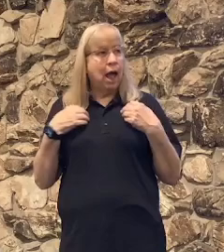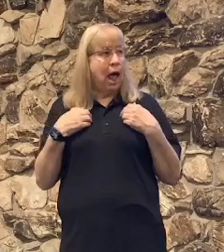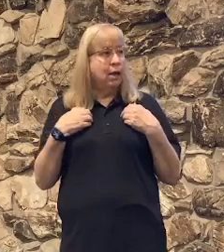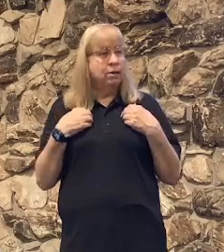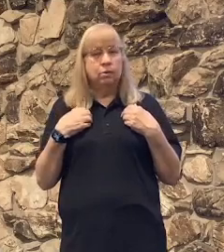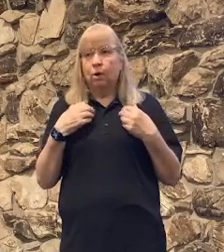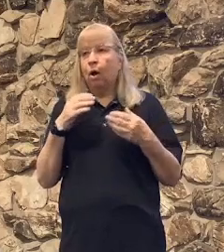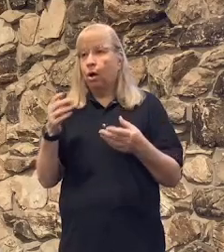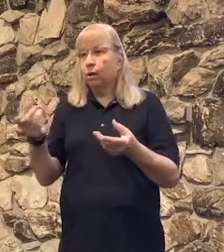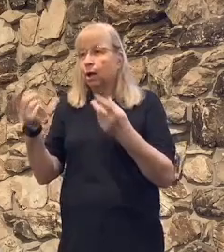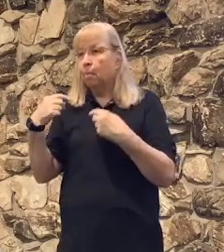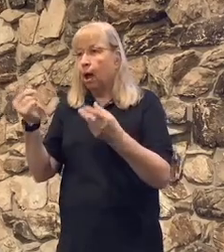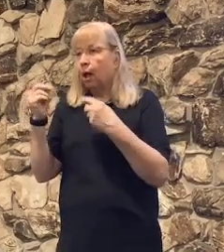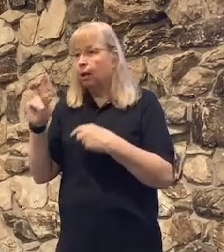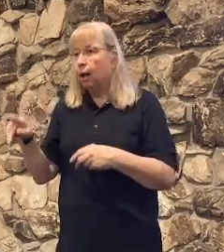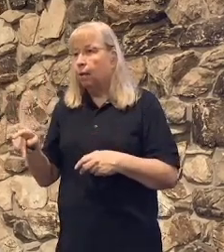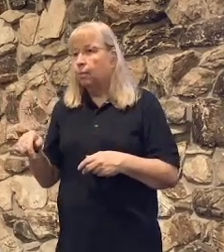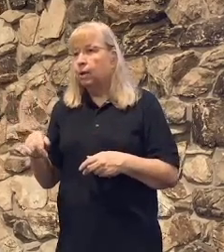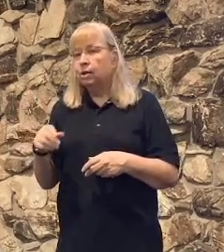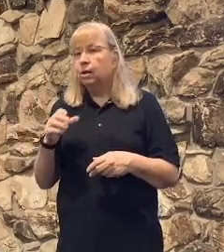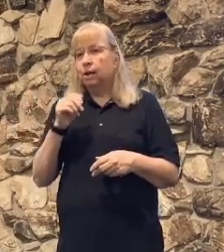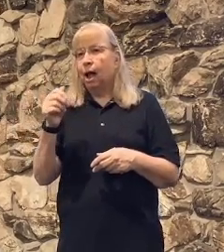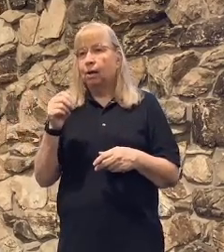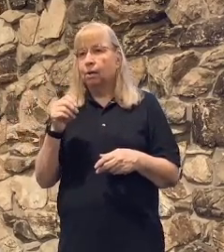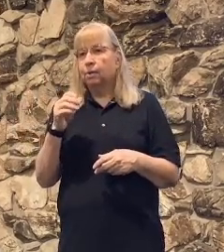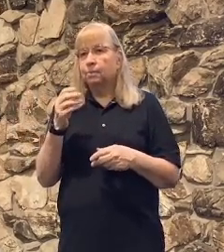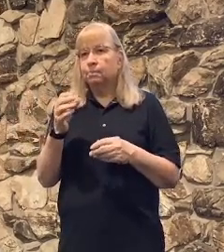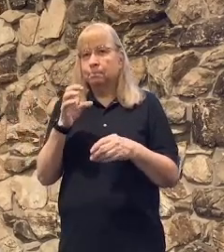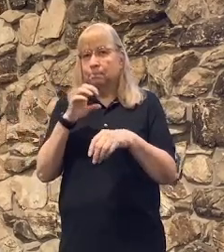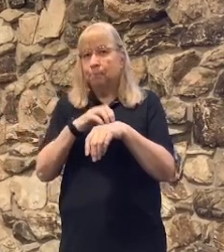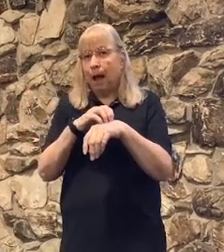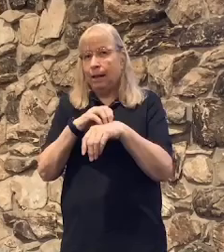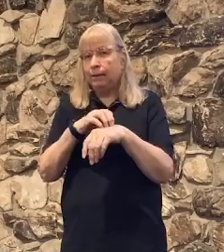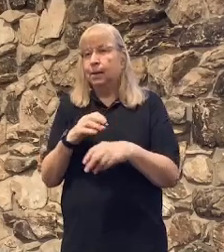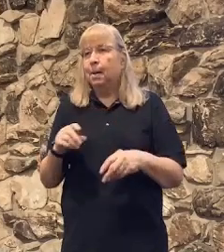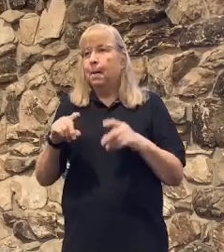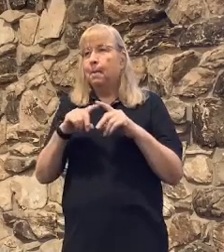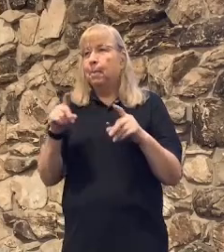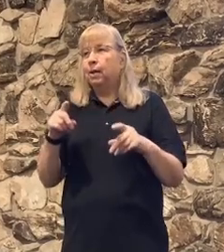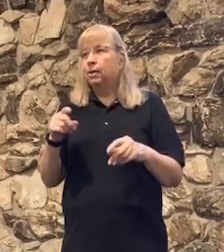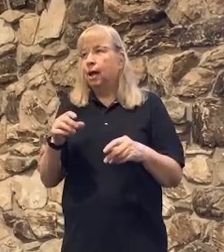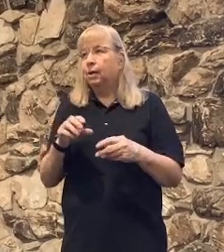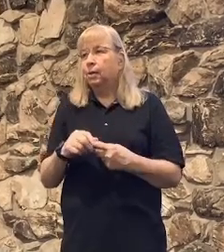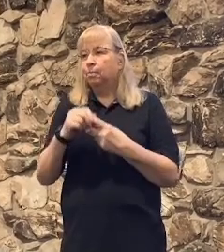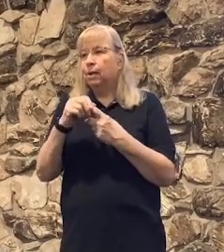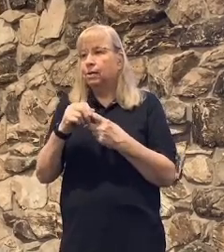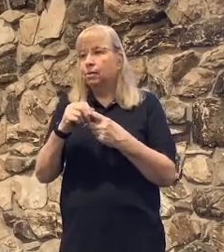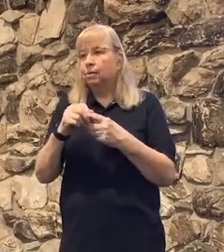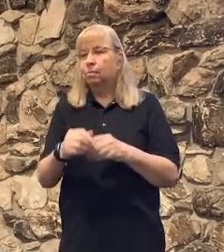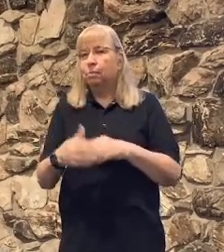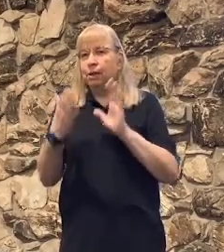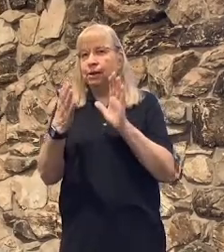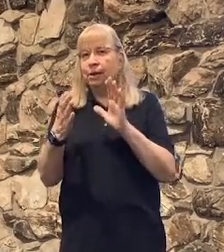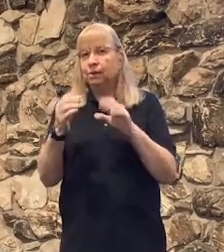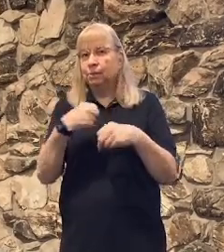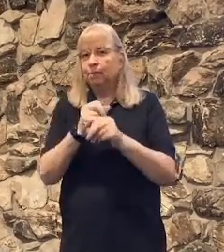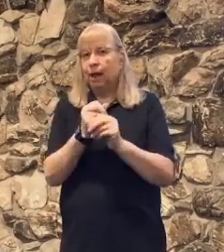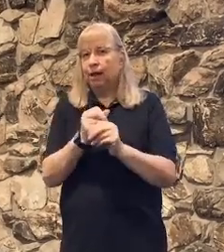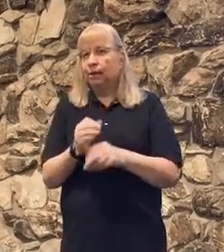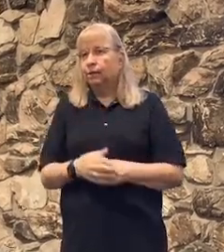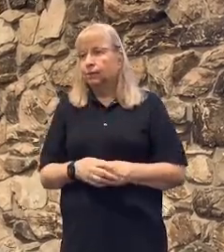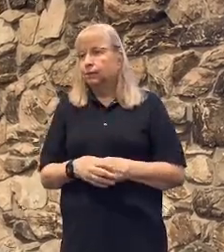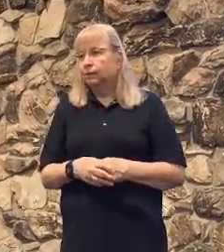guys can all still come up. Cindy won't bite. But Cindy has a special presentation.